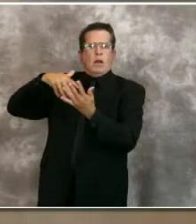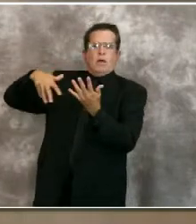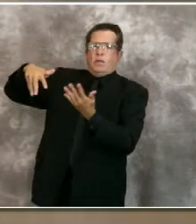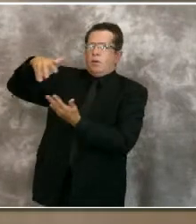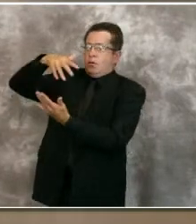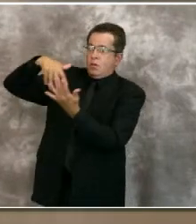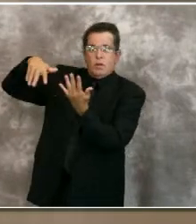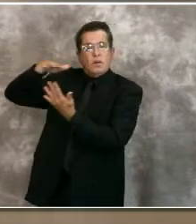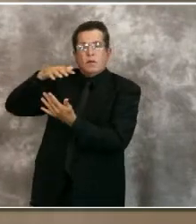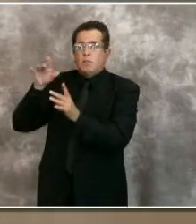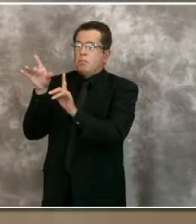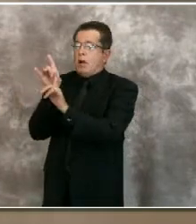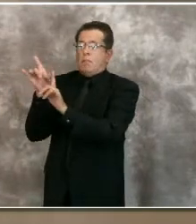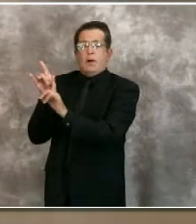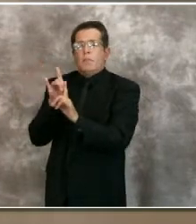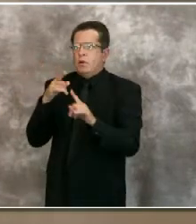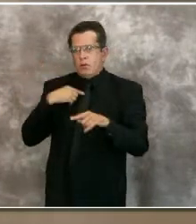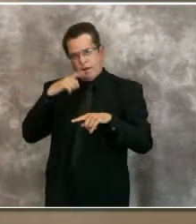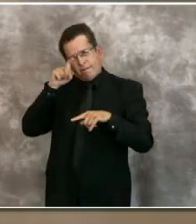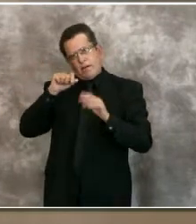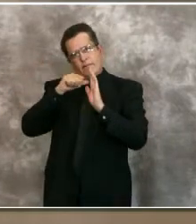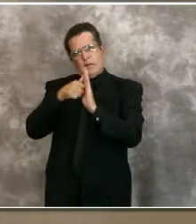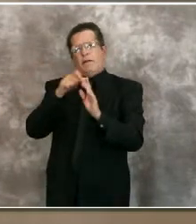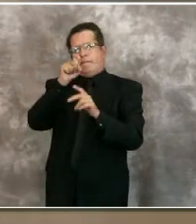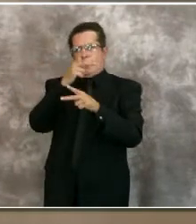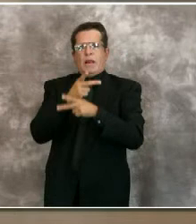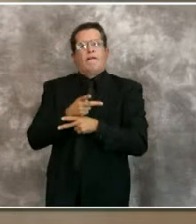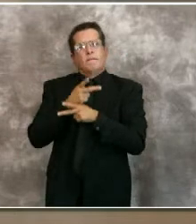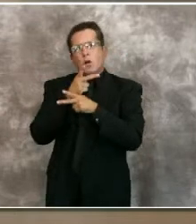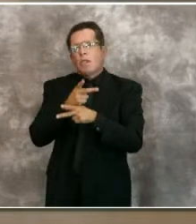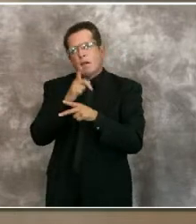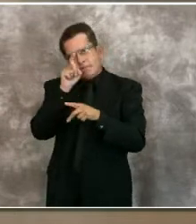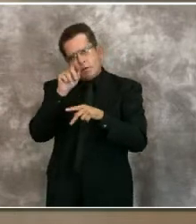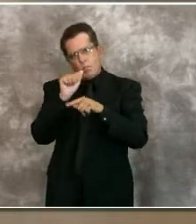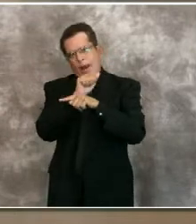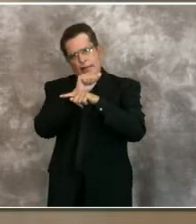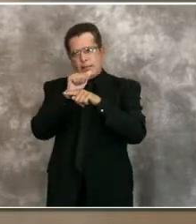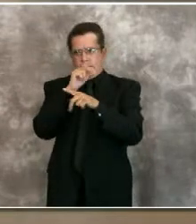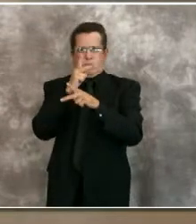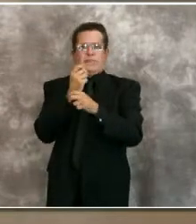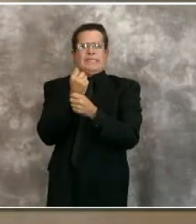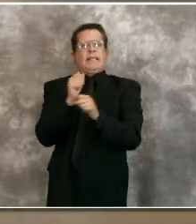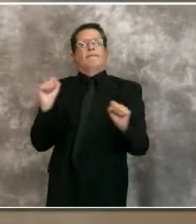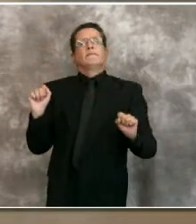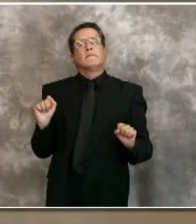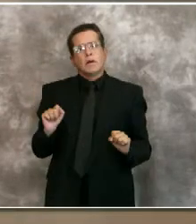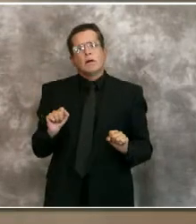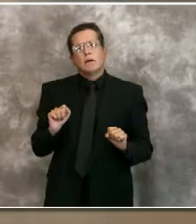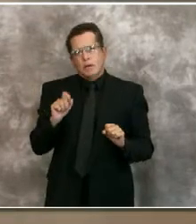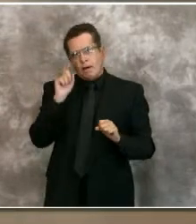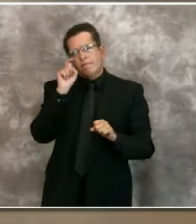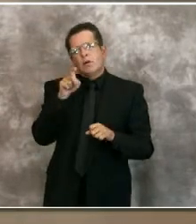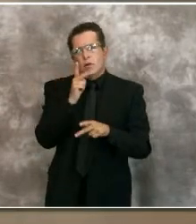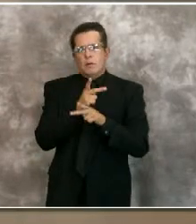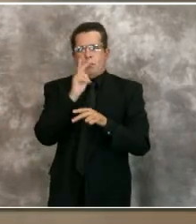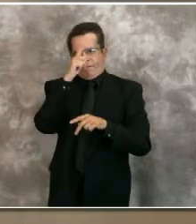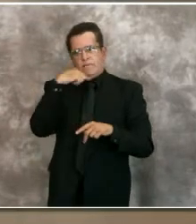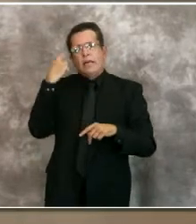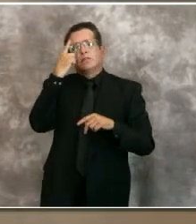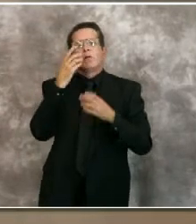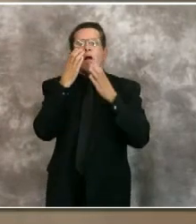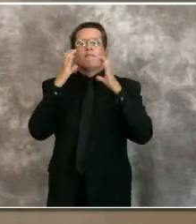We cannot stress enough that we need to continue practicing safe habits. That means wearing facial